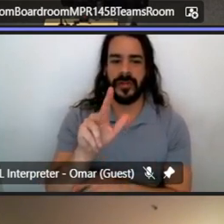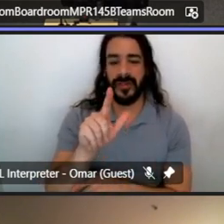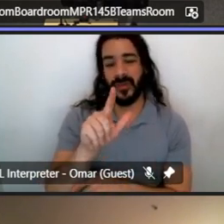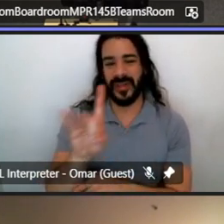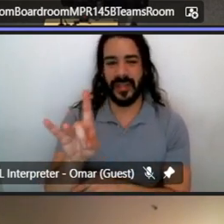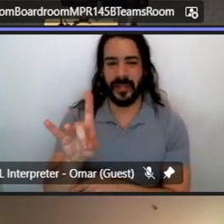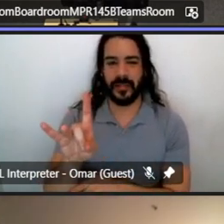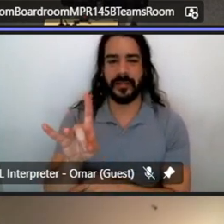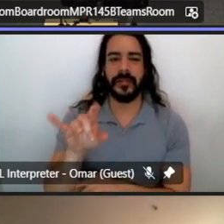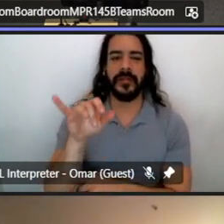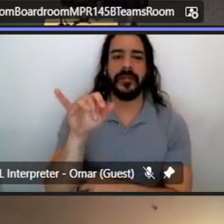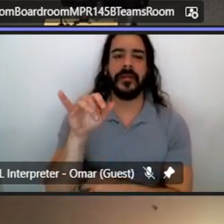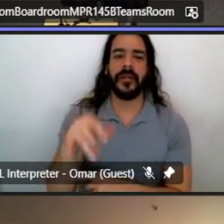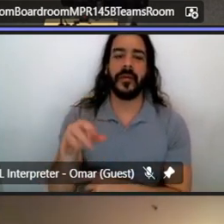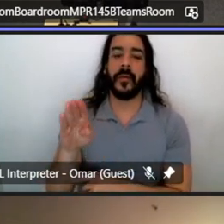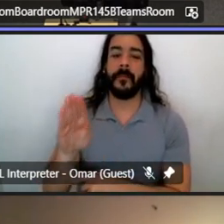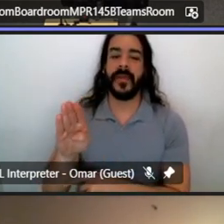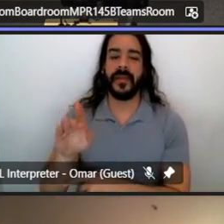Docket